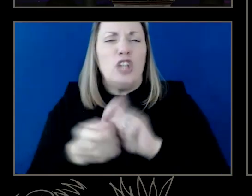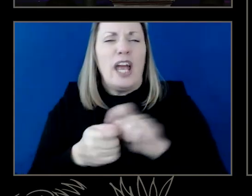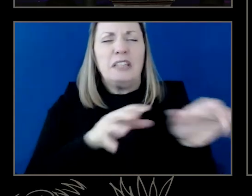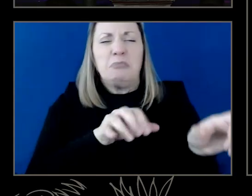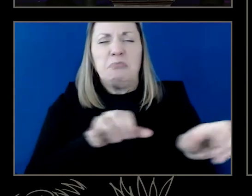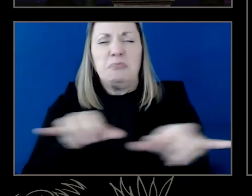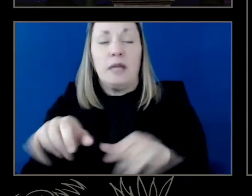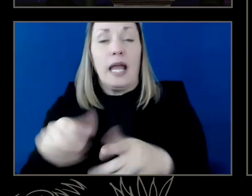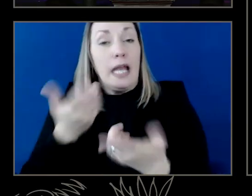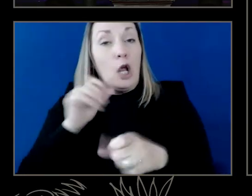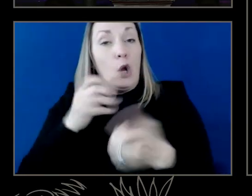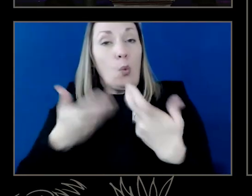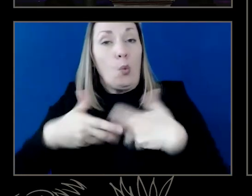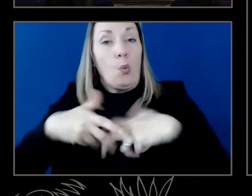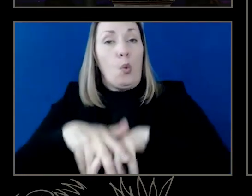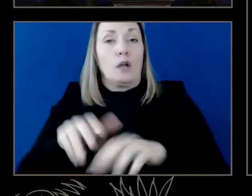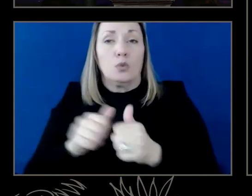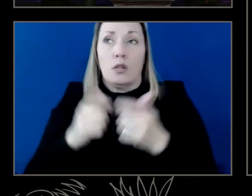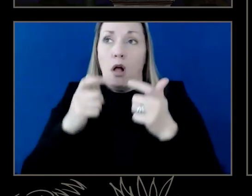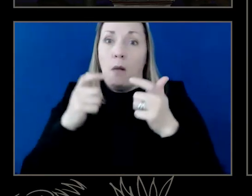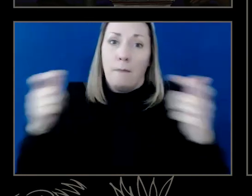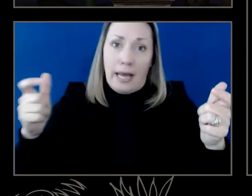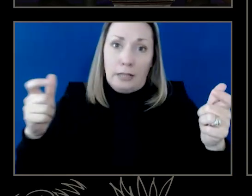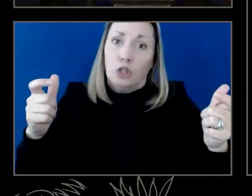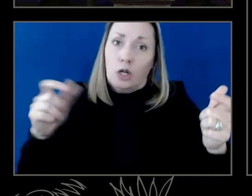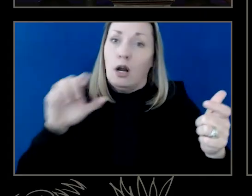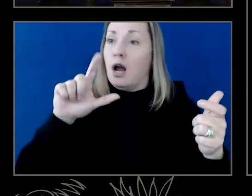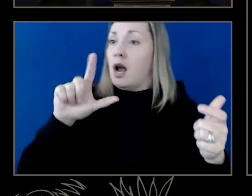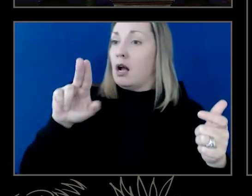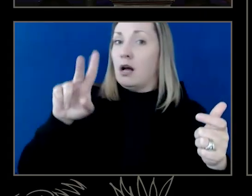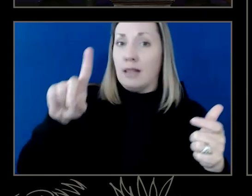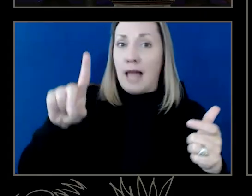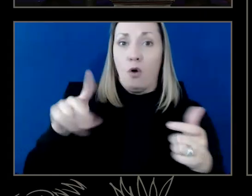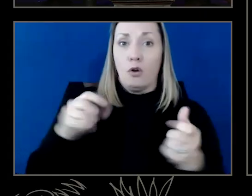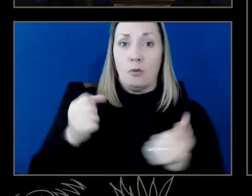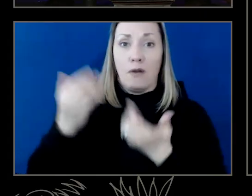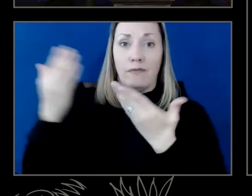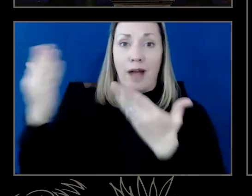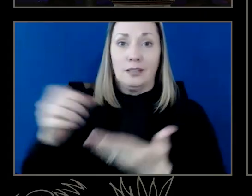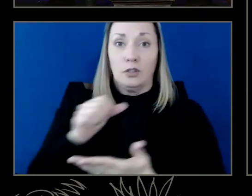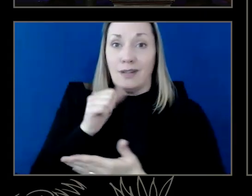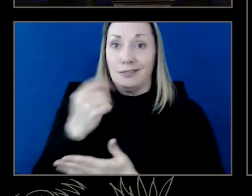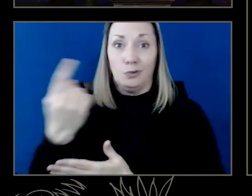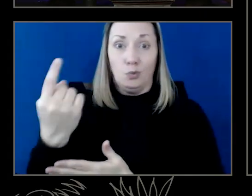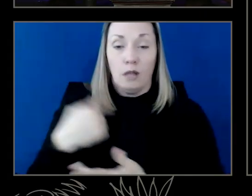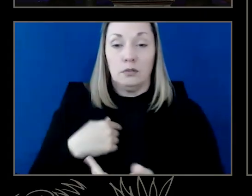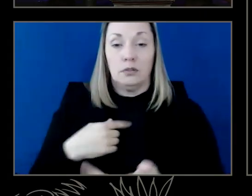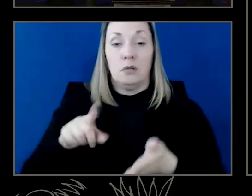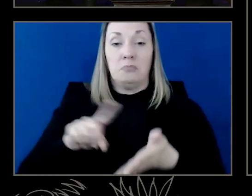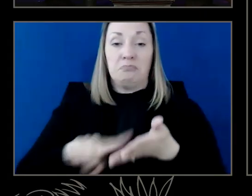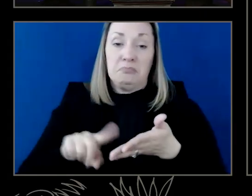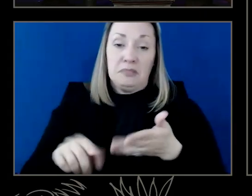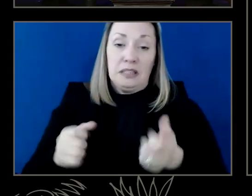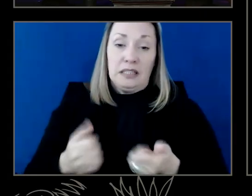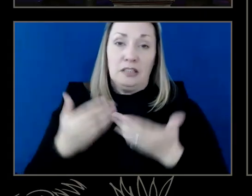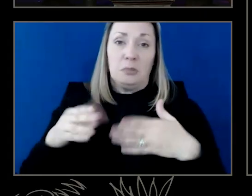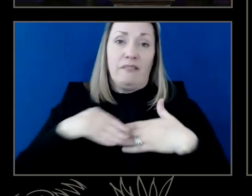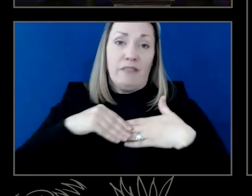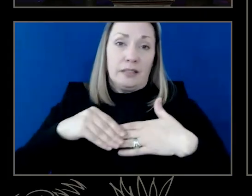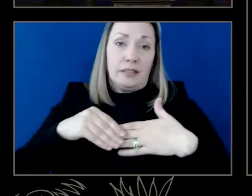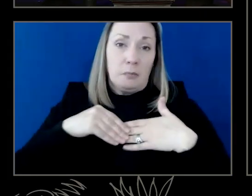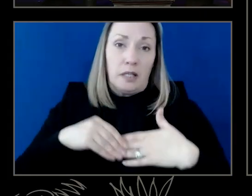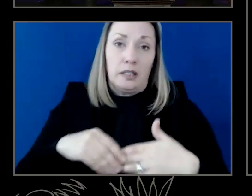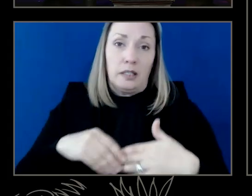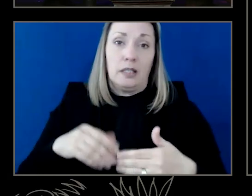it works with all major cloud providers, I'm not looked into one platform, which gives me flexibility as things